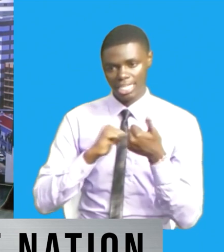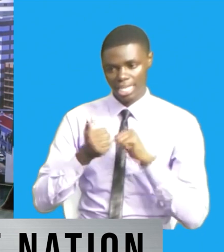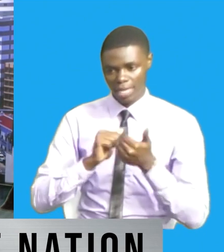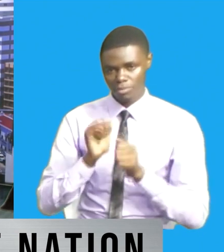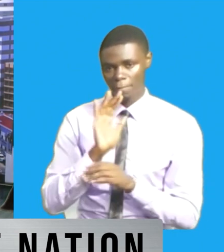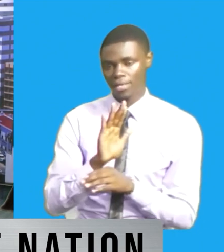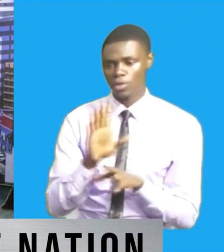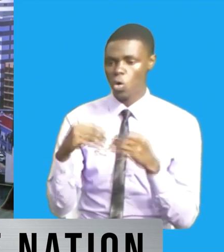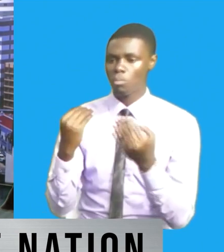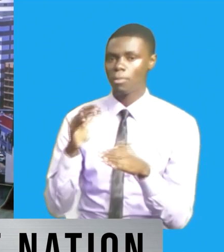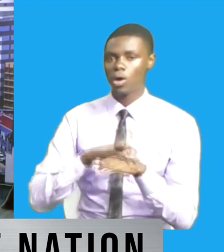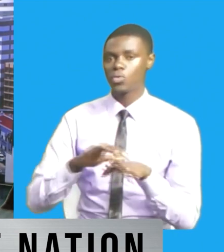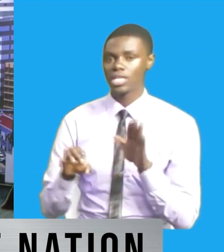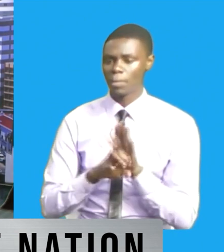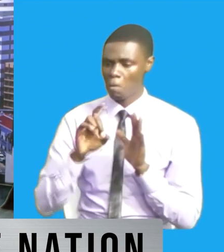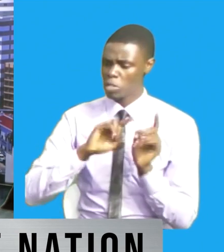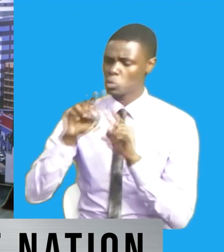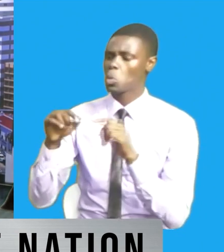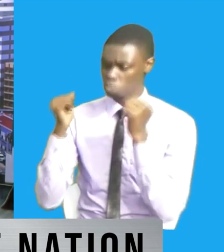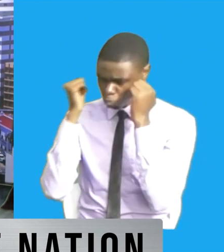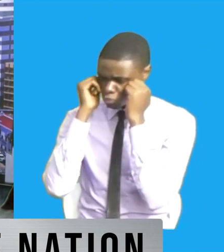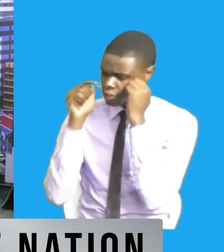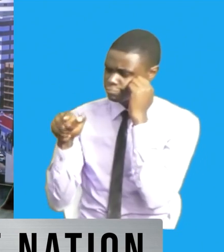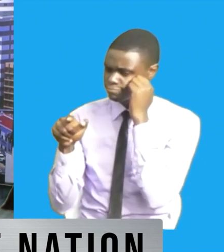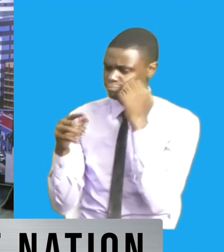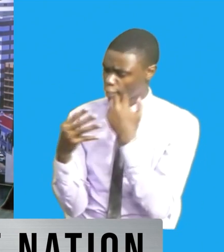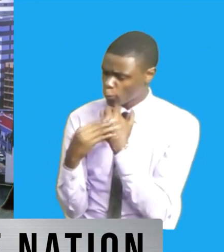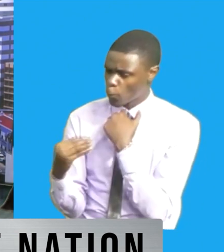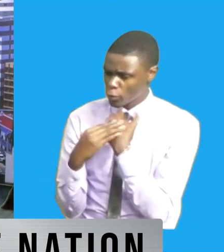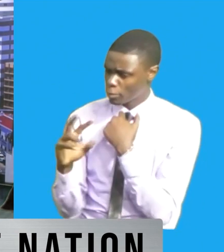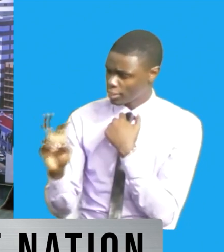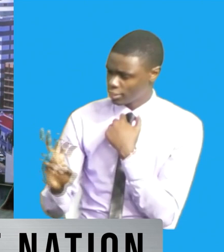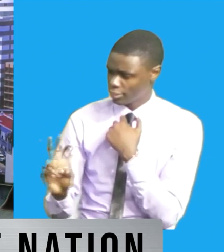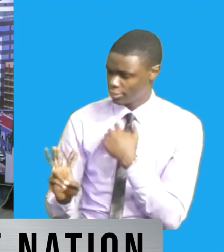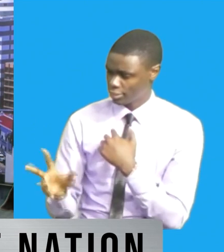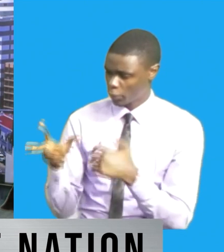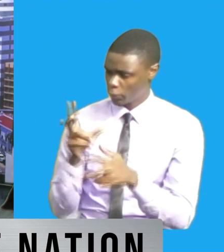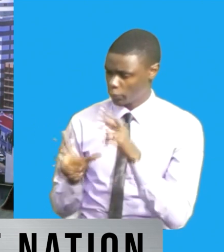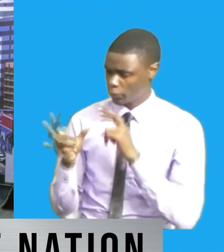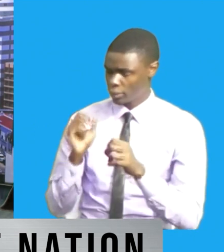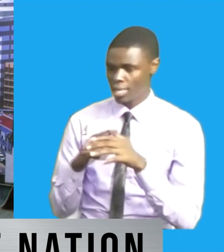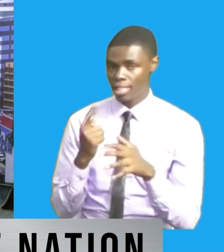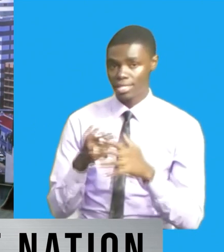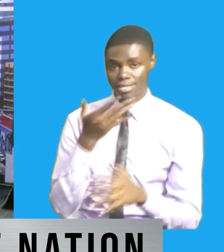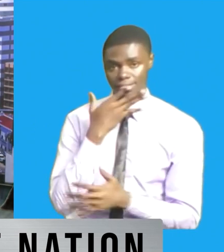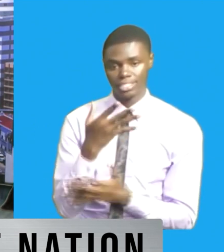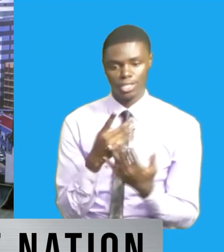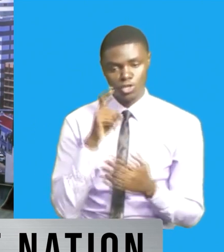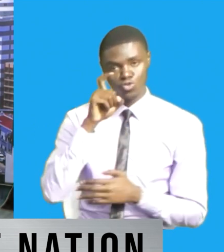given very good example. They should go and study those people, what they did, and look at them and basically answer to the